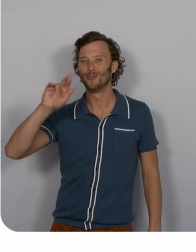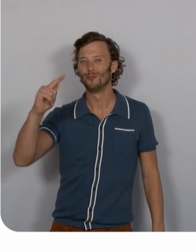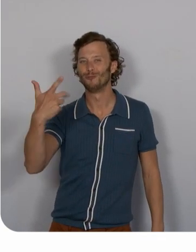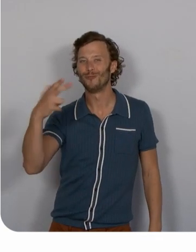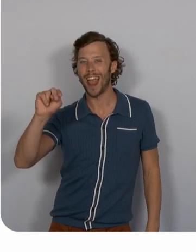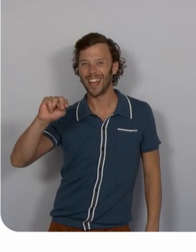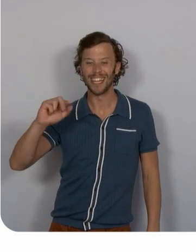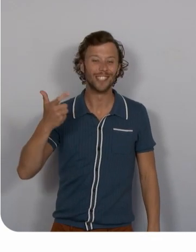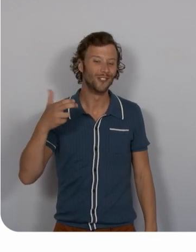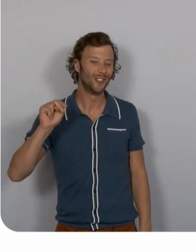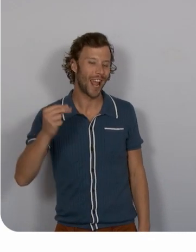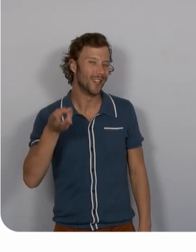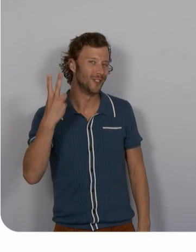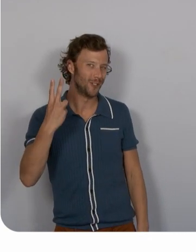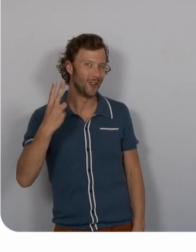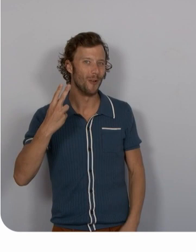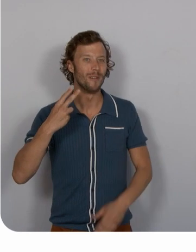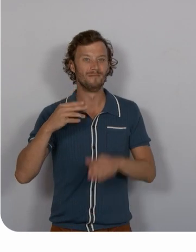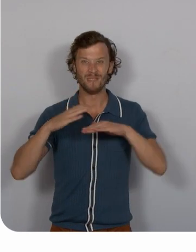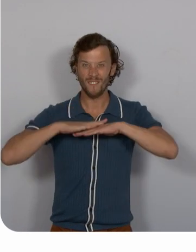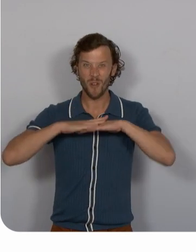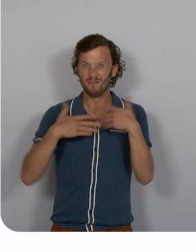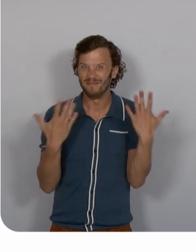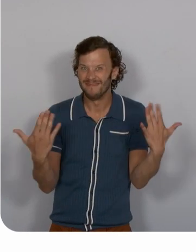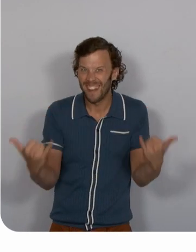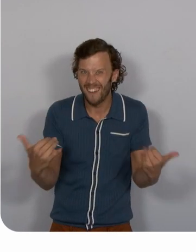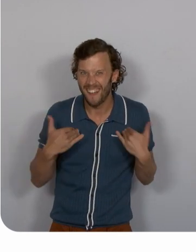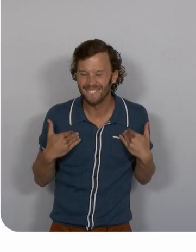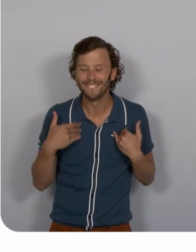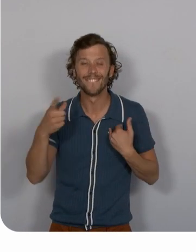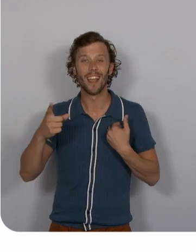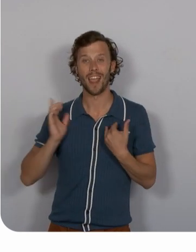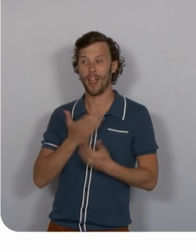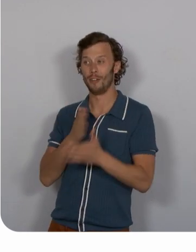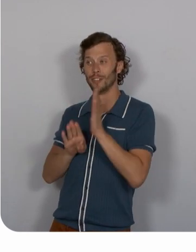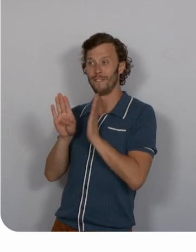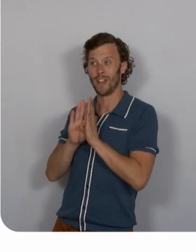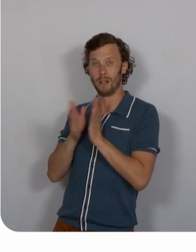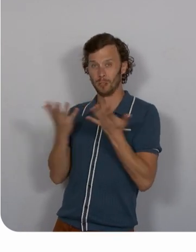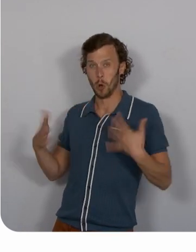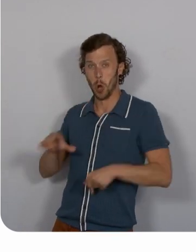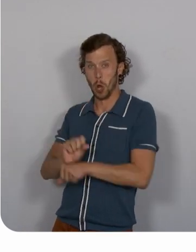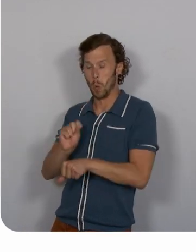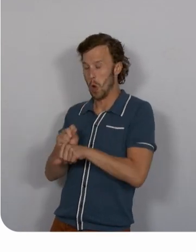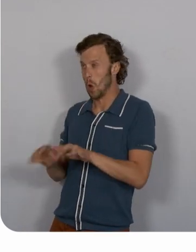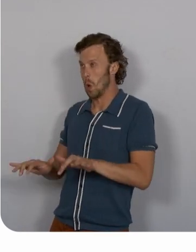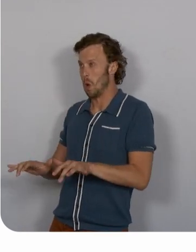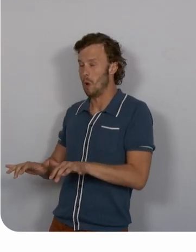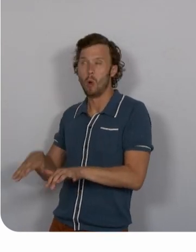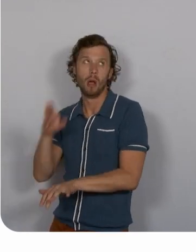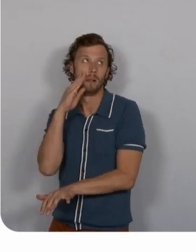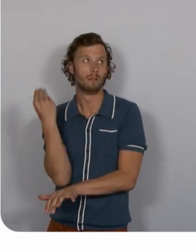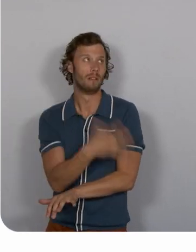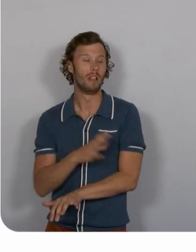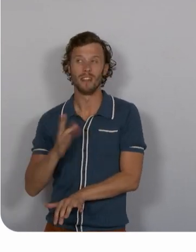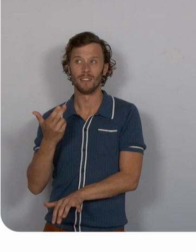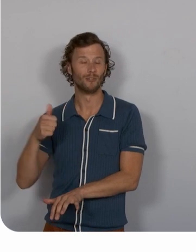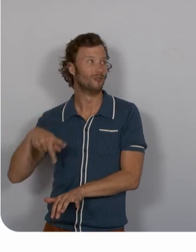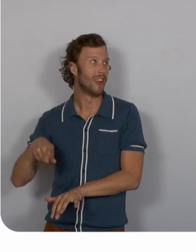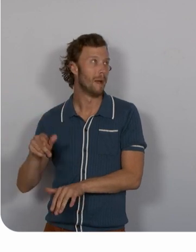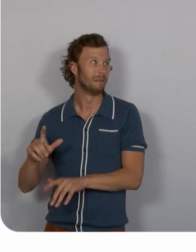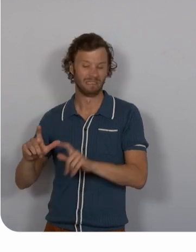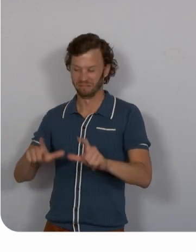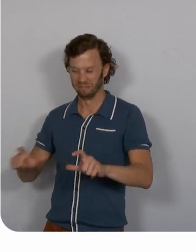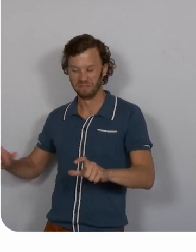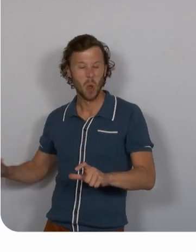platform. And the Quest developers that we have already building on Quest 3 have told us that this chipset has let them push graphics and gameplay